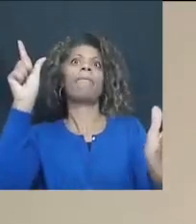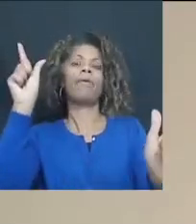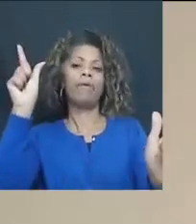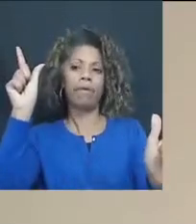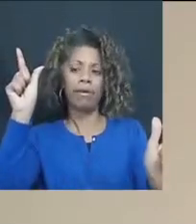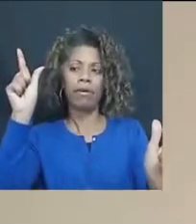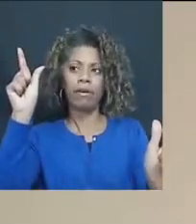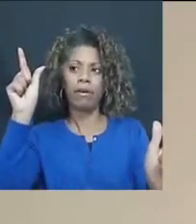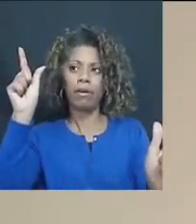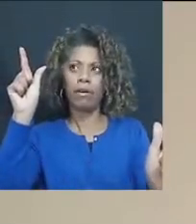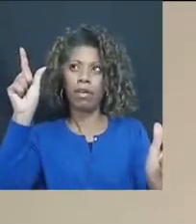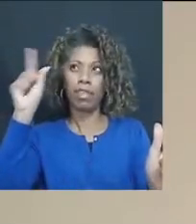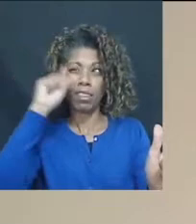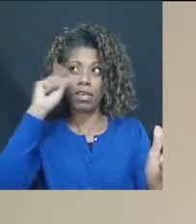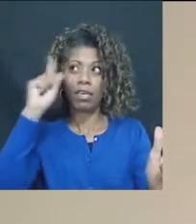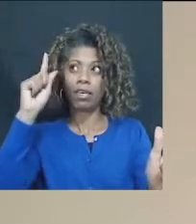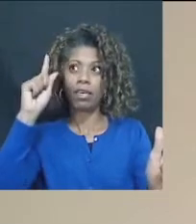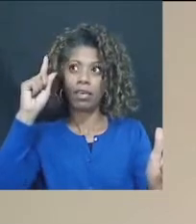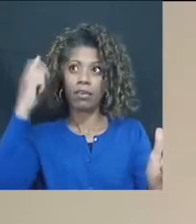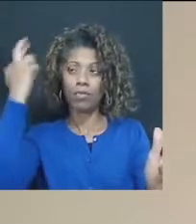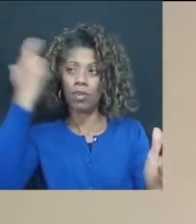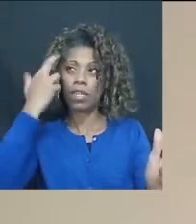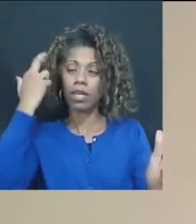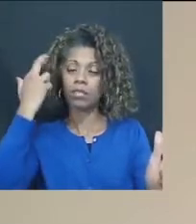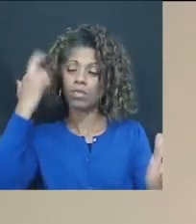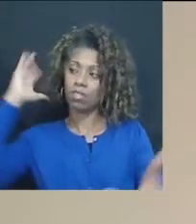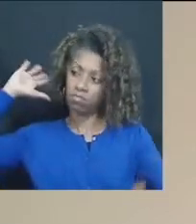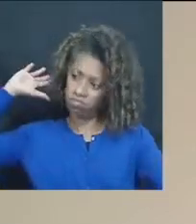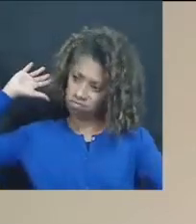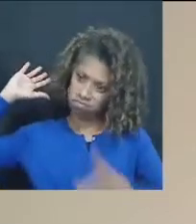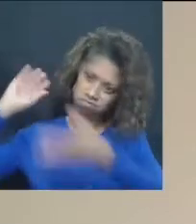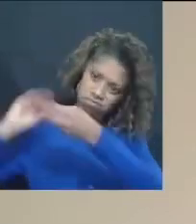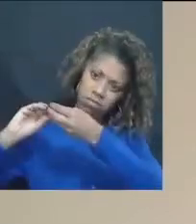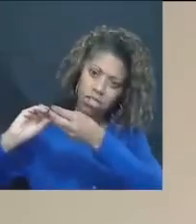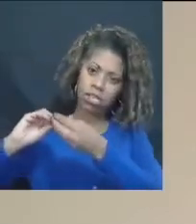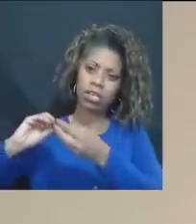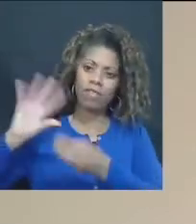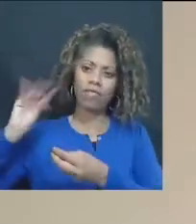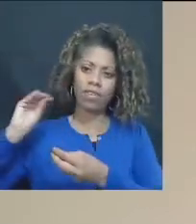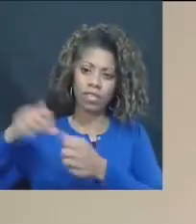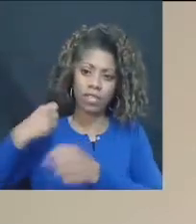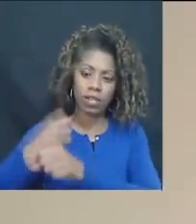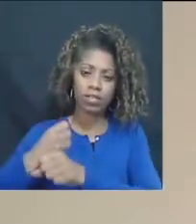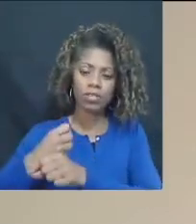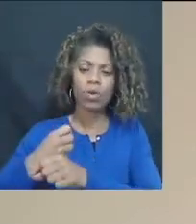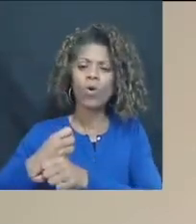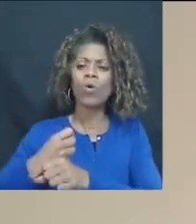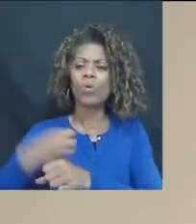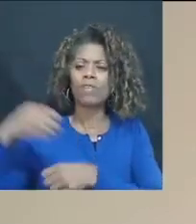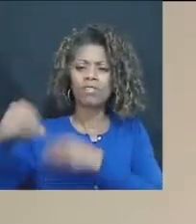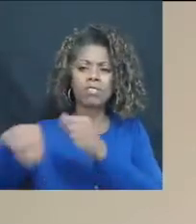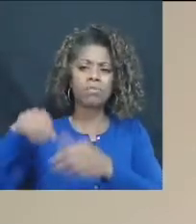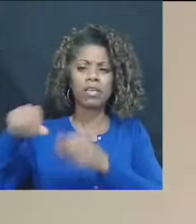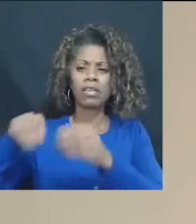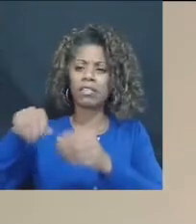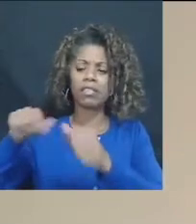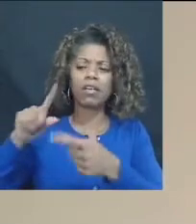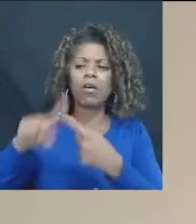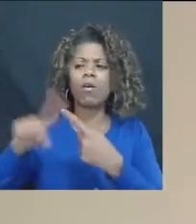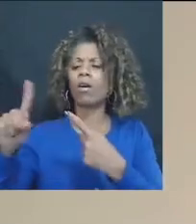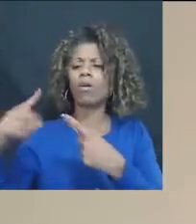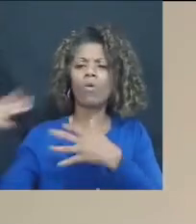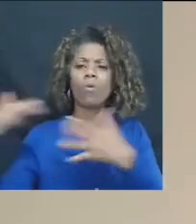years, trillions, like when you add it up, we spent trillions on our wars on poverty and our wars on crime and our